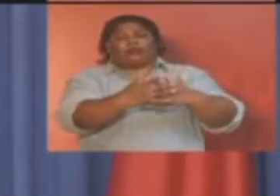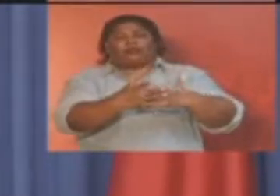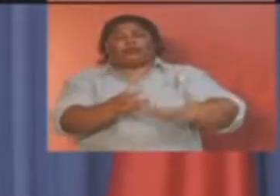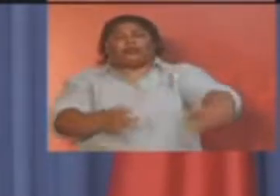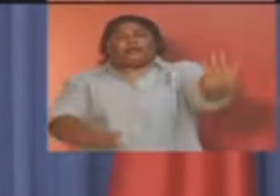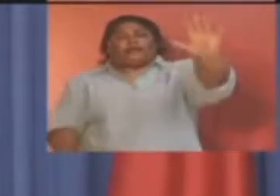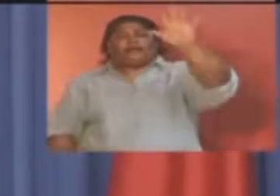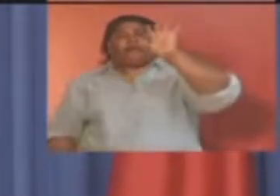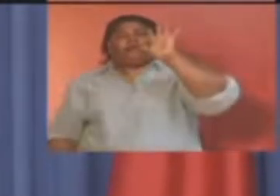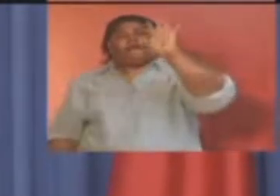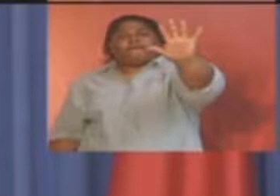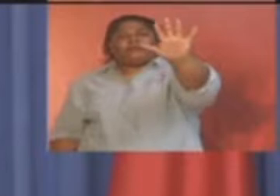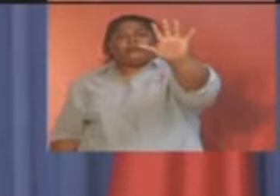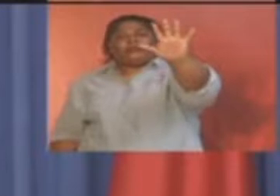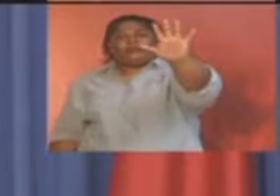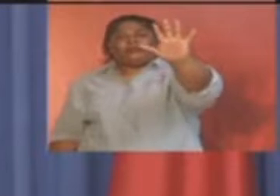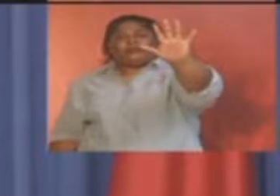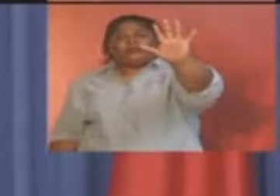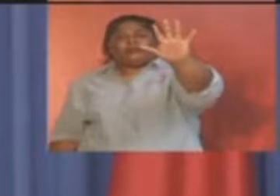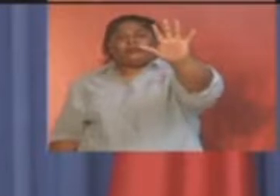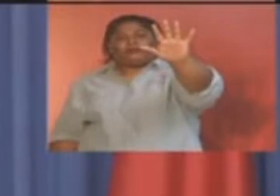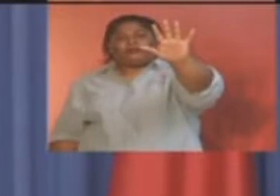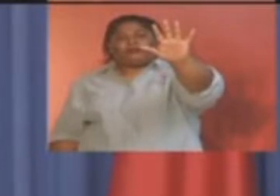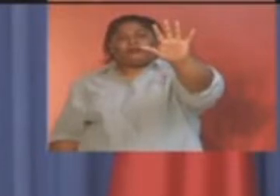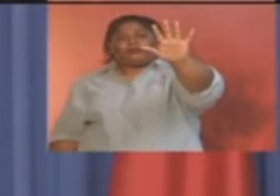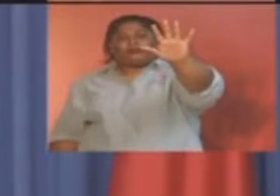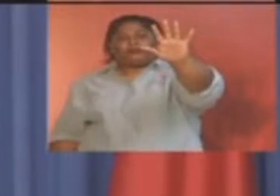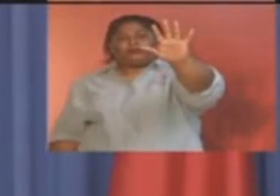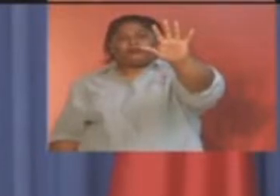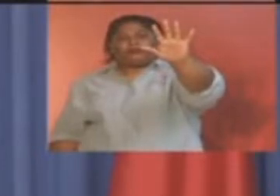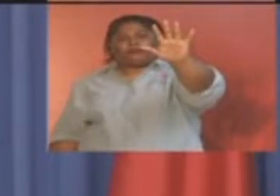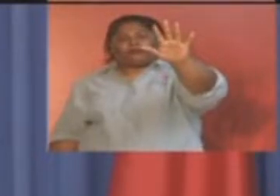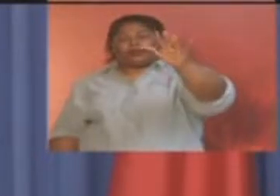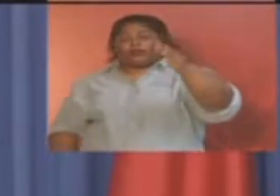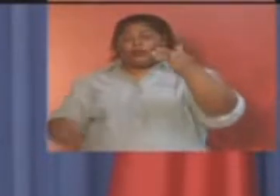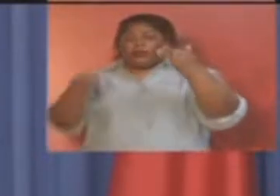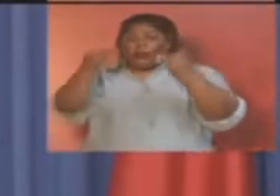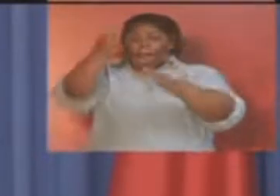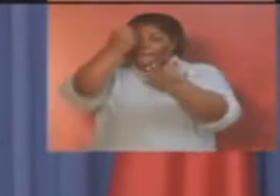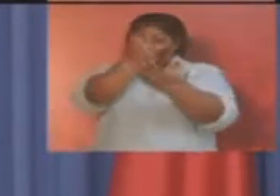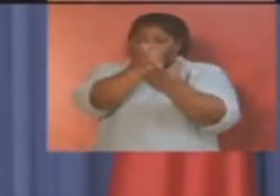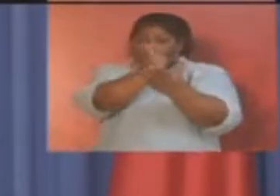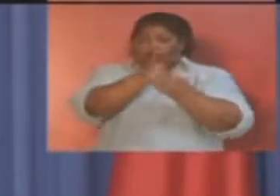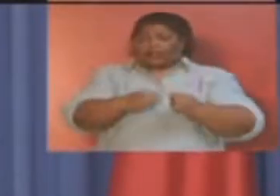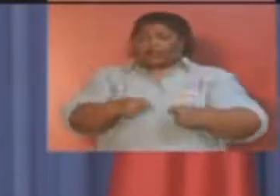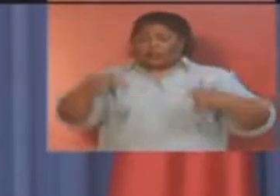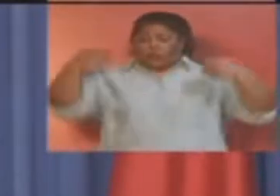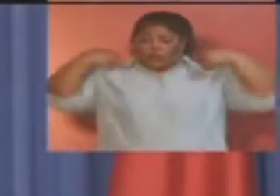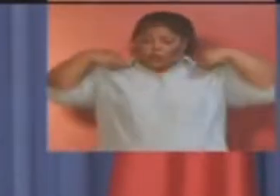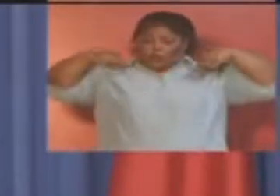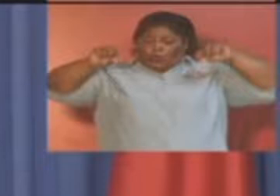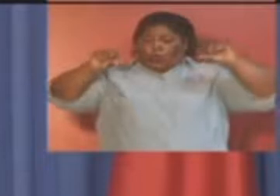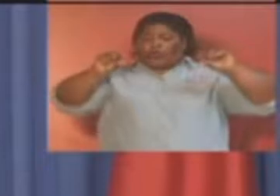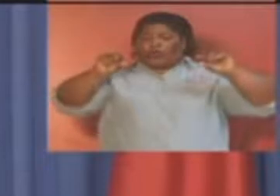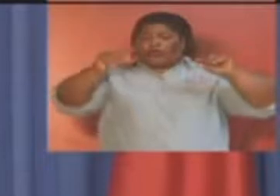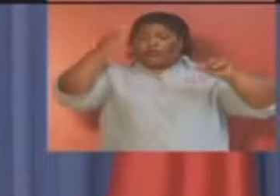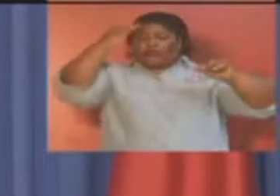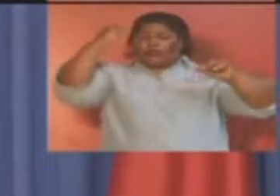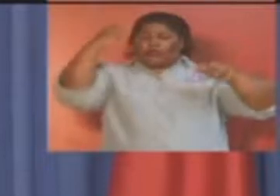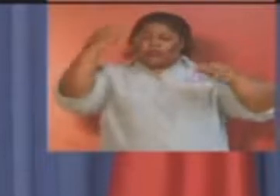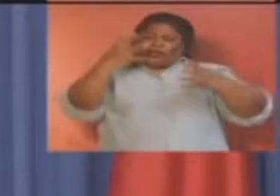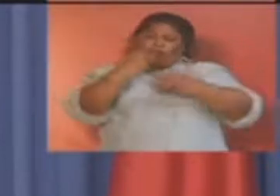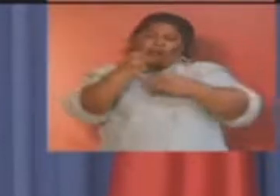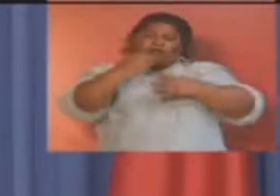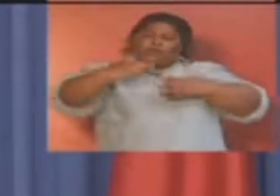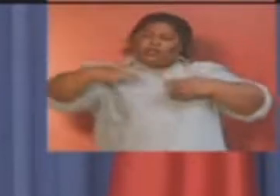of the institutions we're allowing to be opened, for example, banks, groceries, where we know there are going to be lines outside because